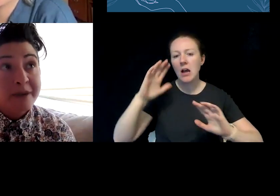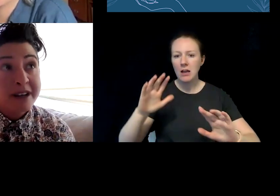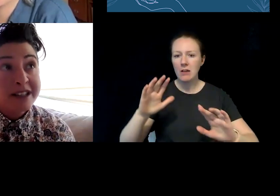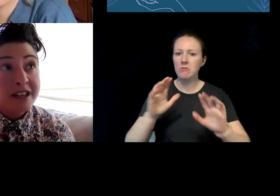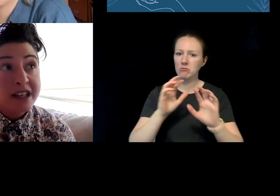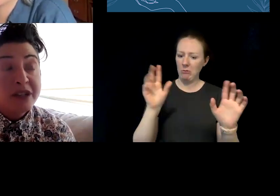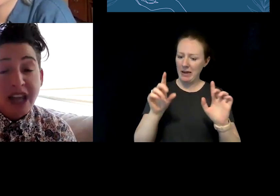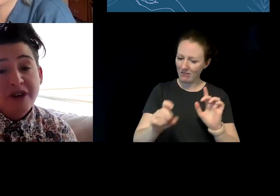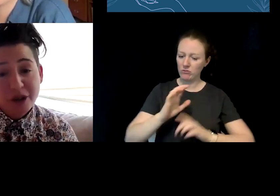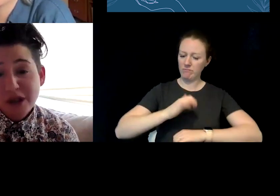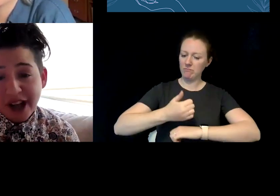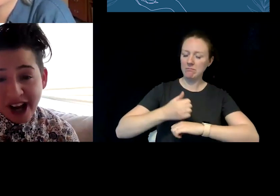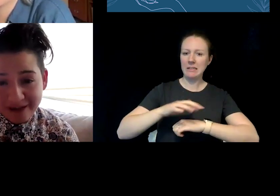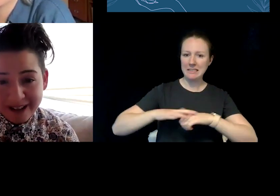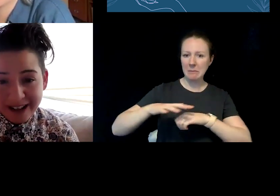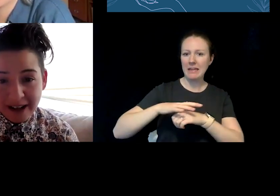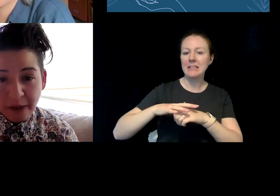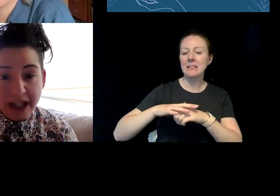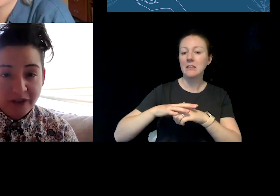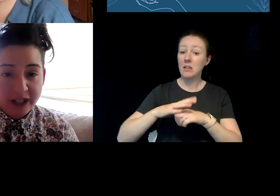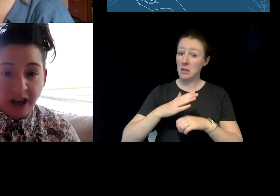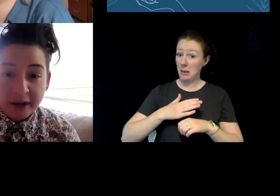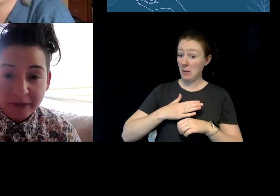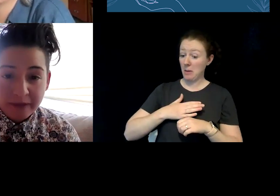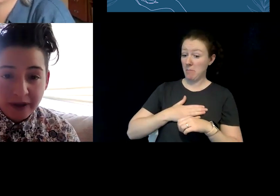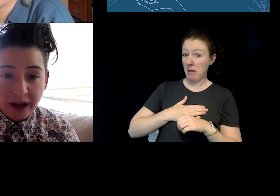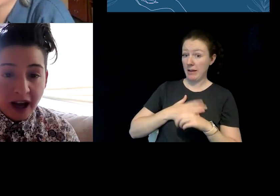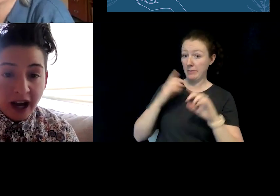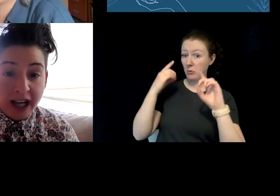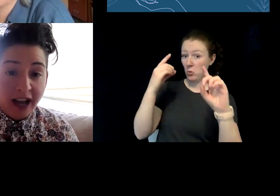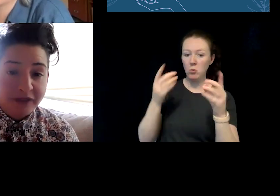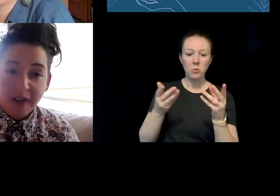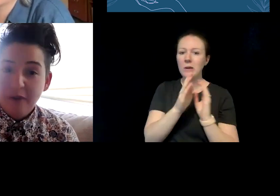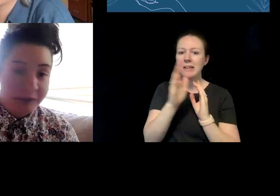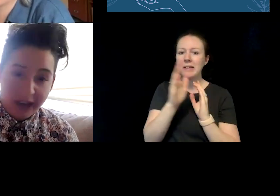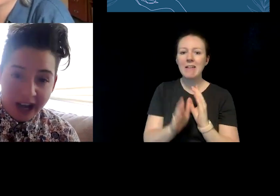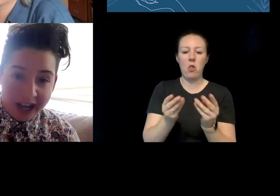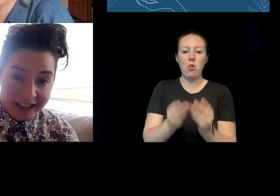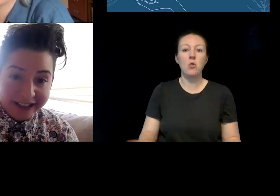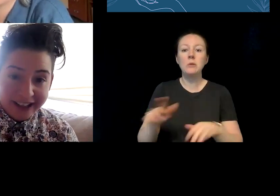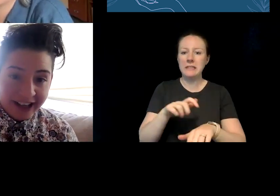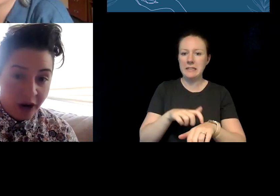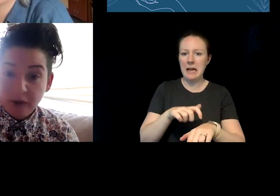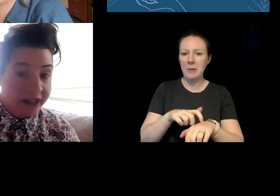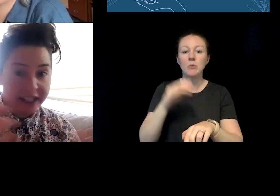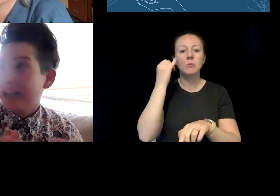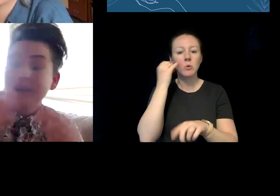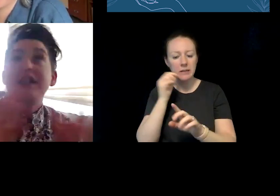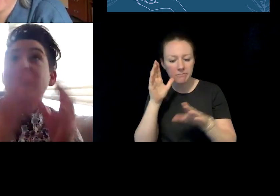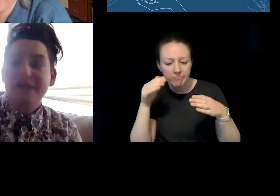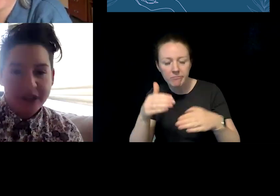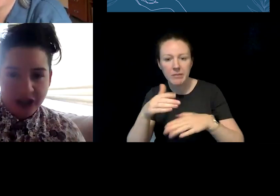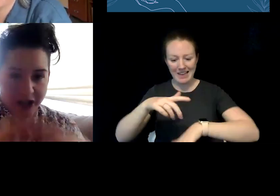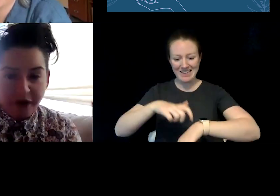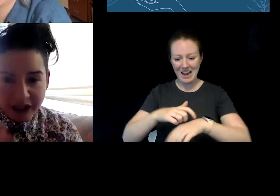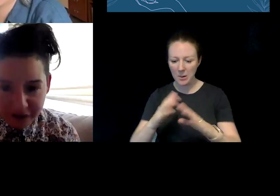my experience, you never lose time by giving time. I have never been behind or feeling like, you know, the